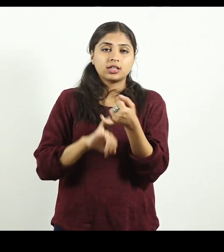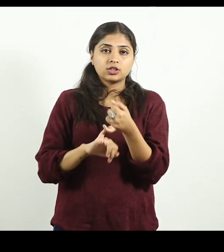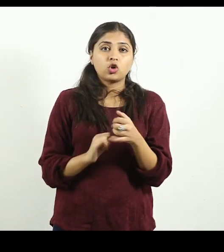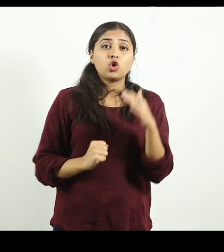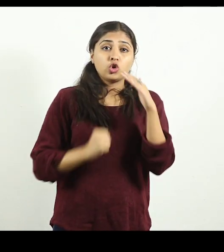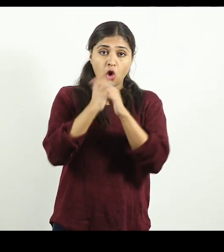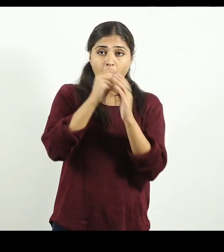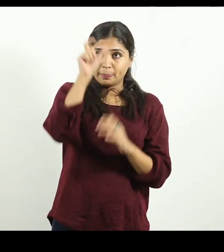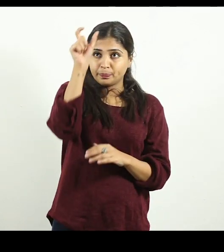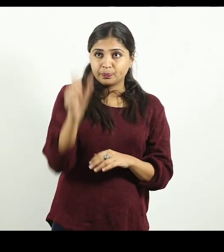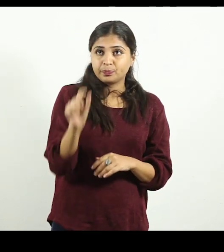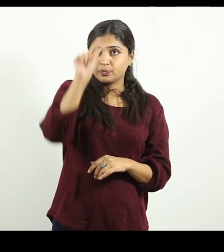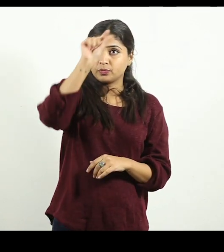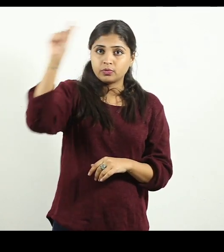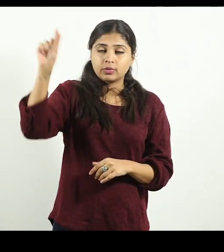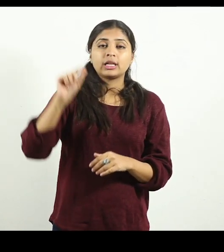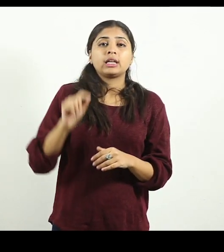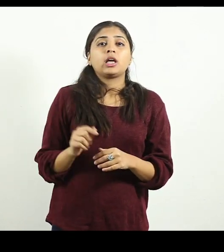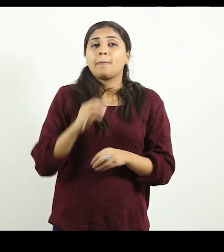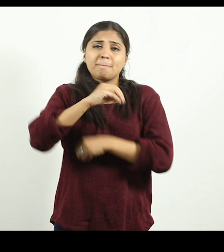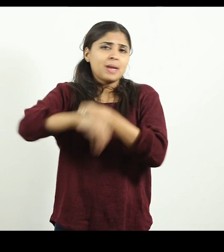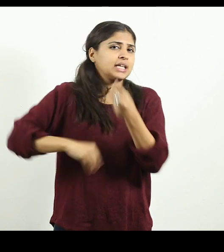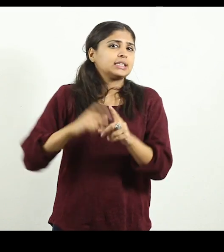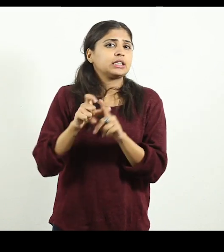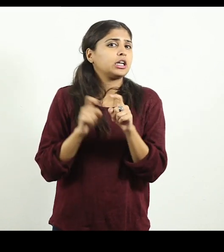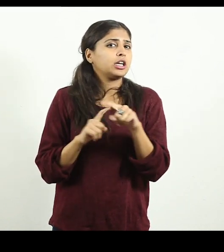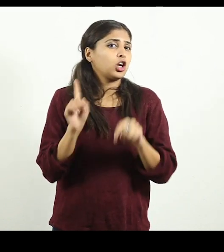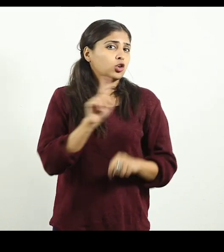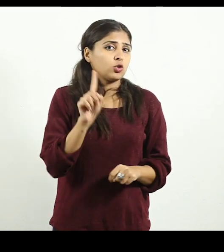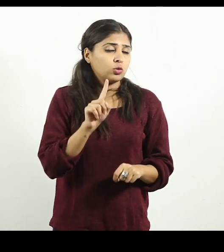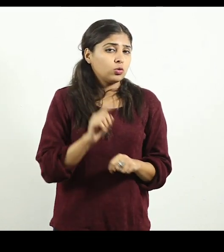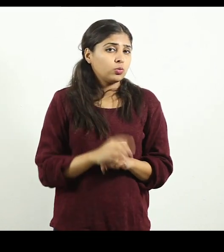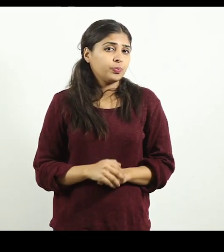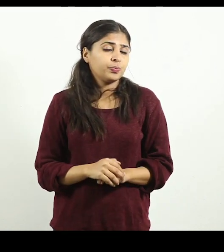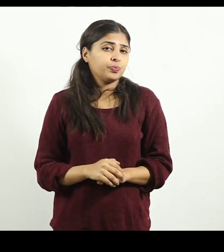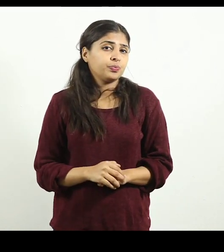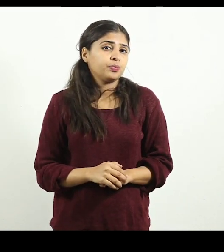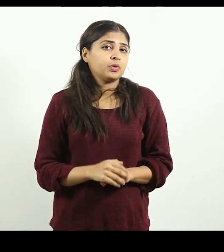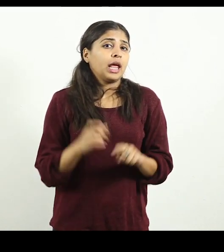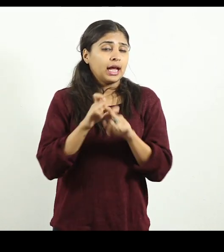data. The data in a column should all be of same type.